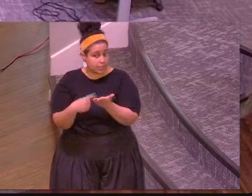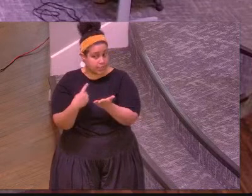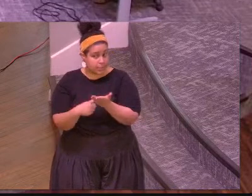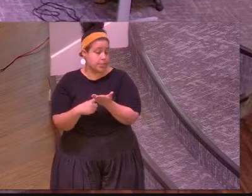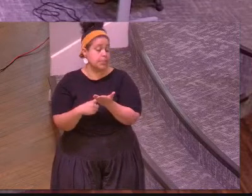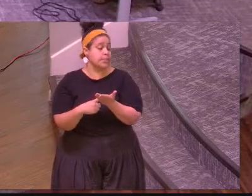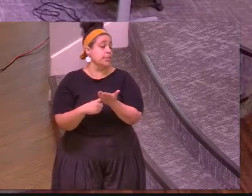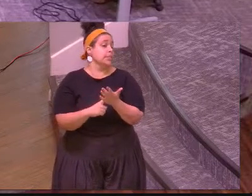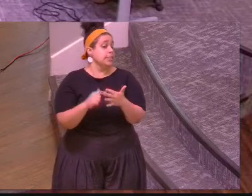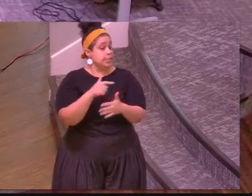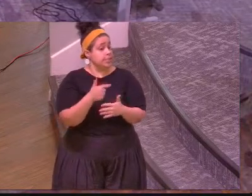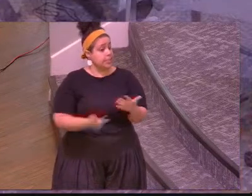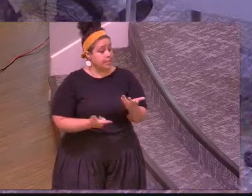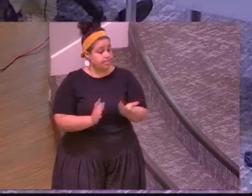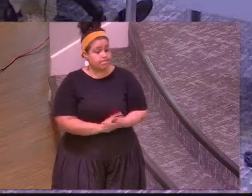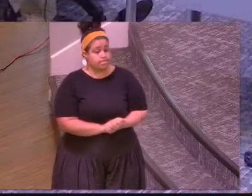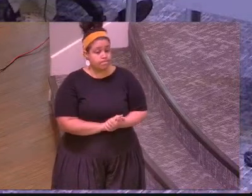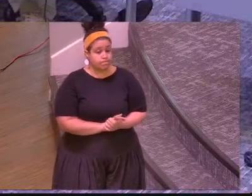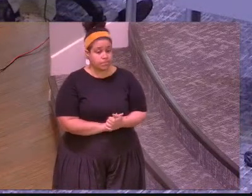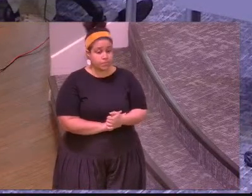around these items.